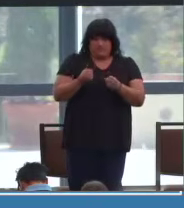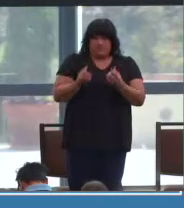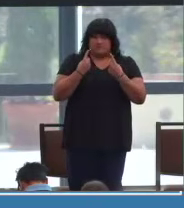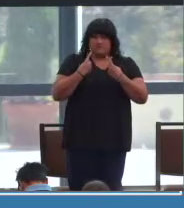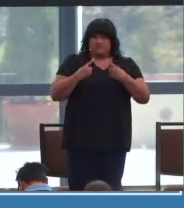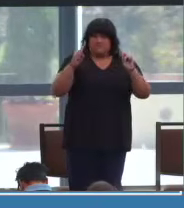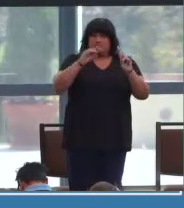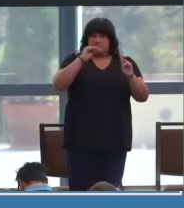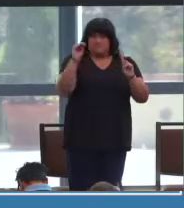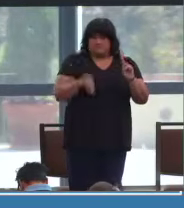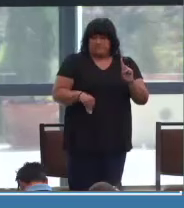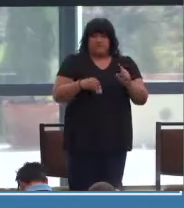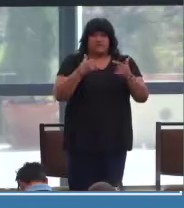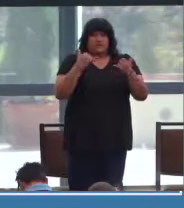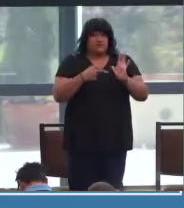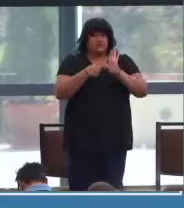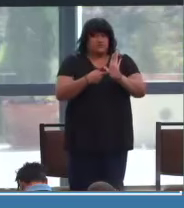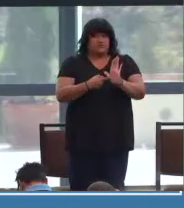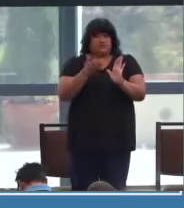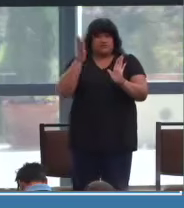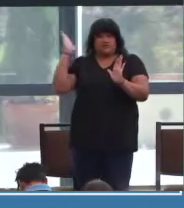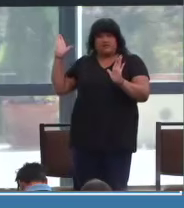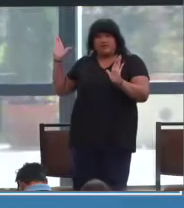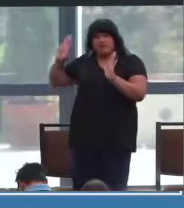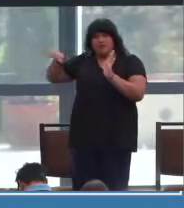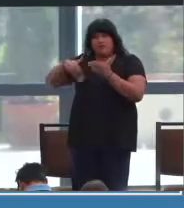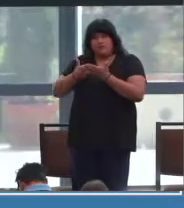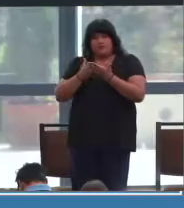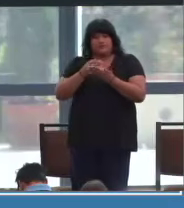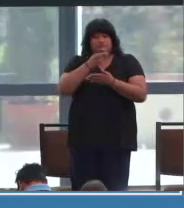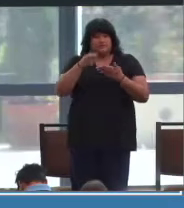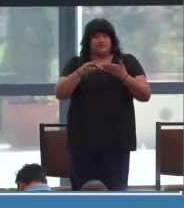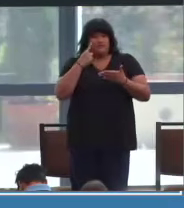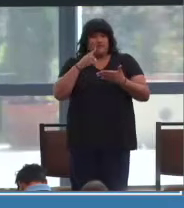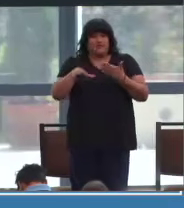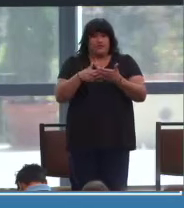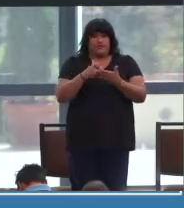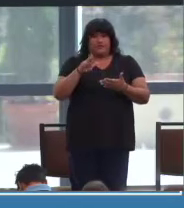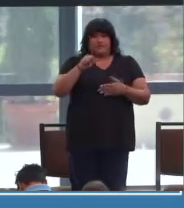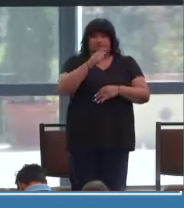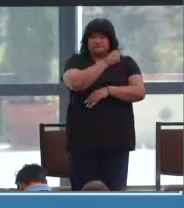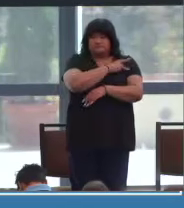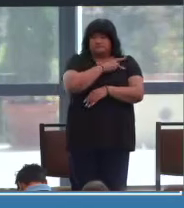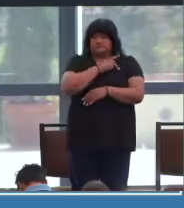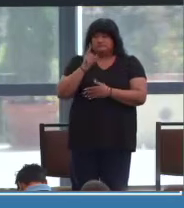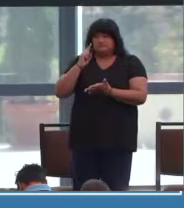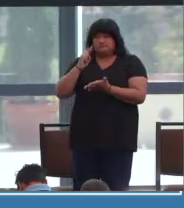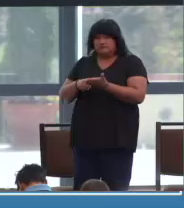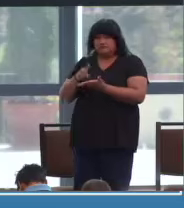So I'm showing you here the results in those 16 patients in their lupus disease activity. They had improvements